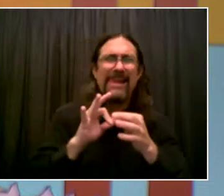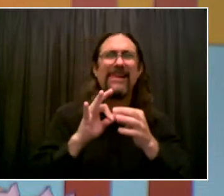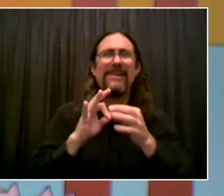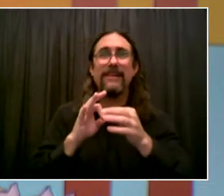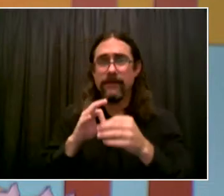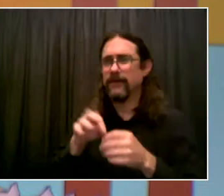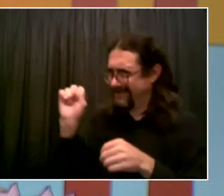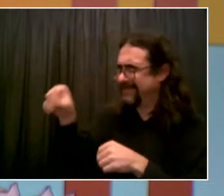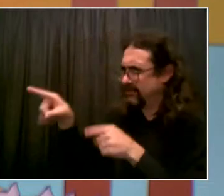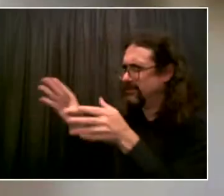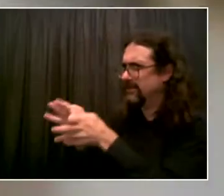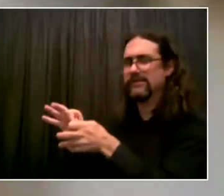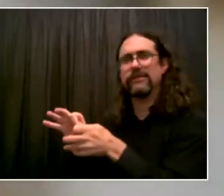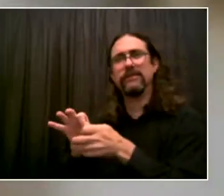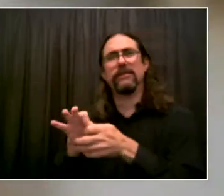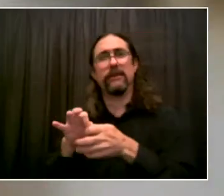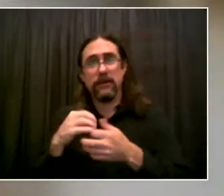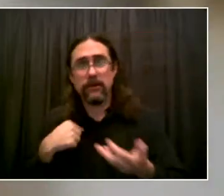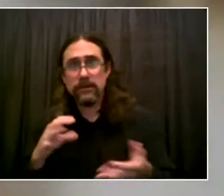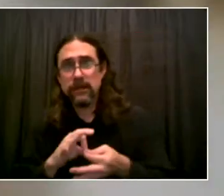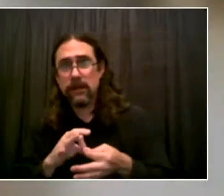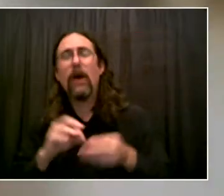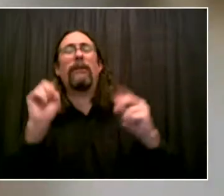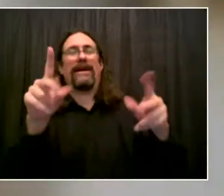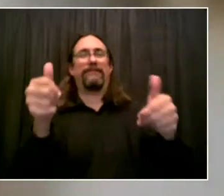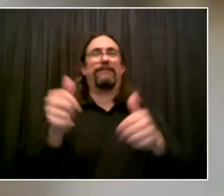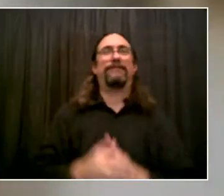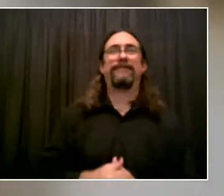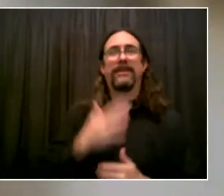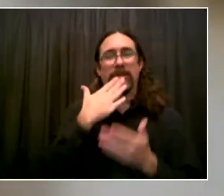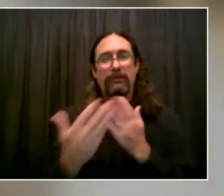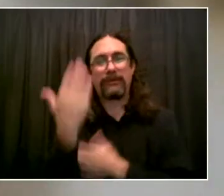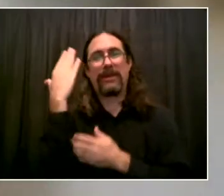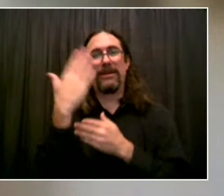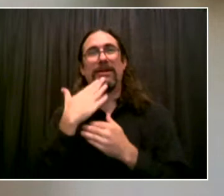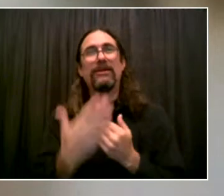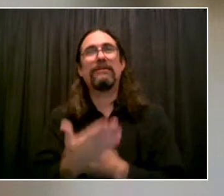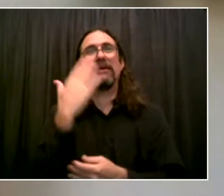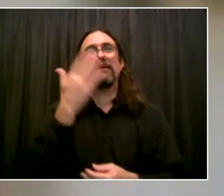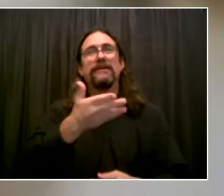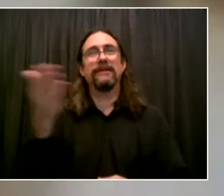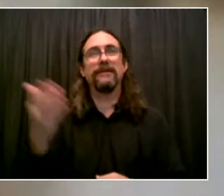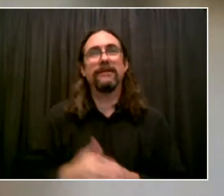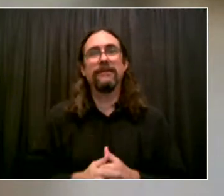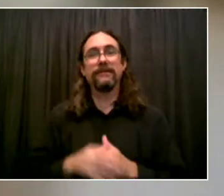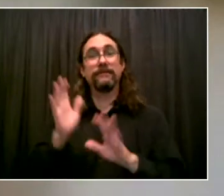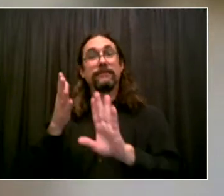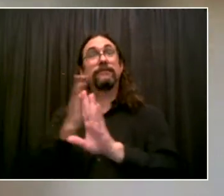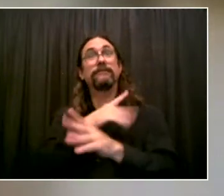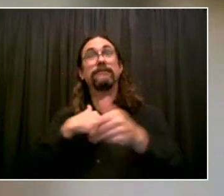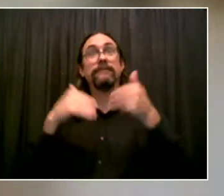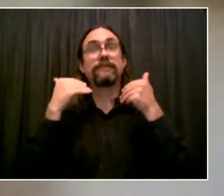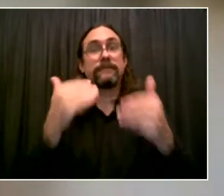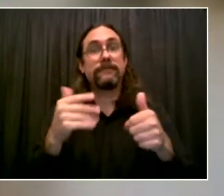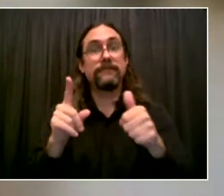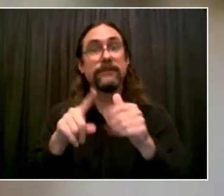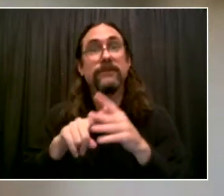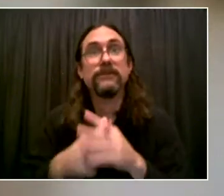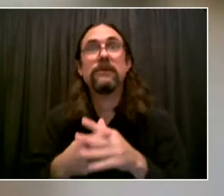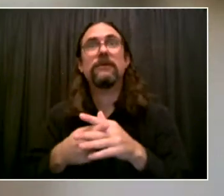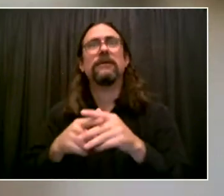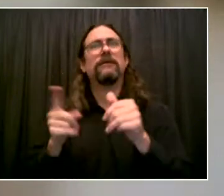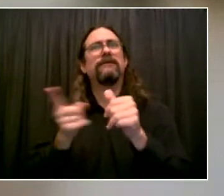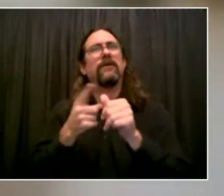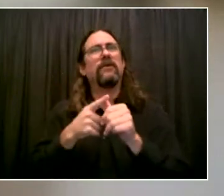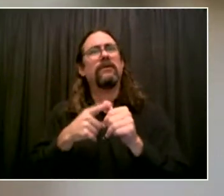good morning. But before I begin, I want to thank everyone who made the opening of schools last week an amazing